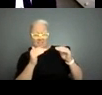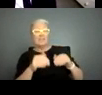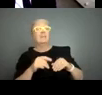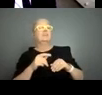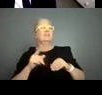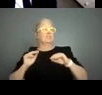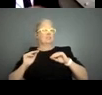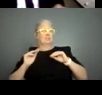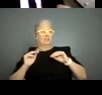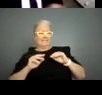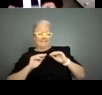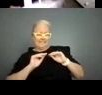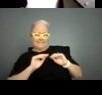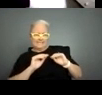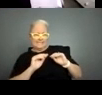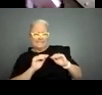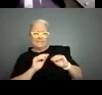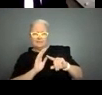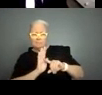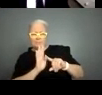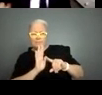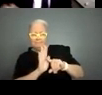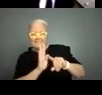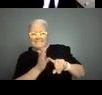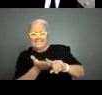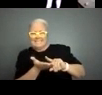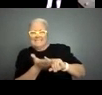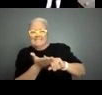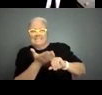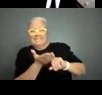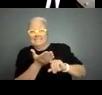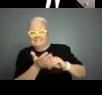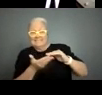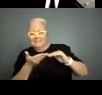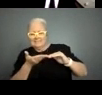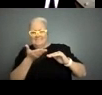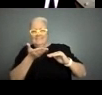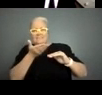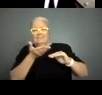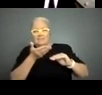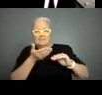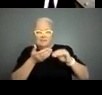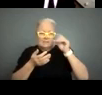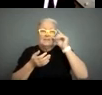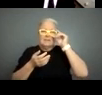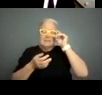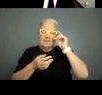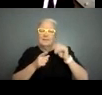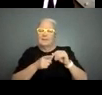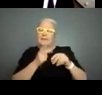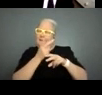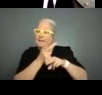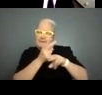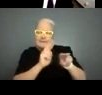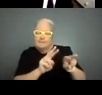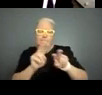they think they're at, and teachers will, very, very discreetly go and push them on. So it's, very, very strategic how the teachers manage those